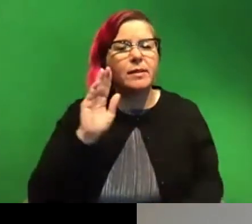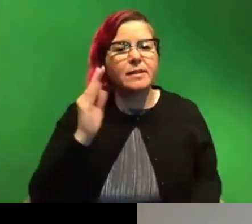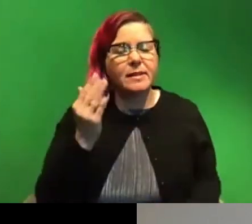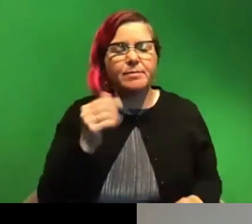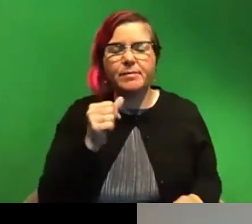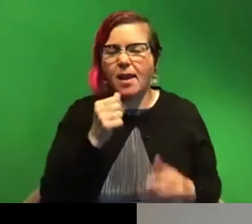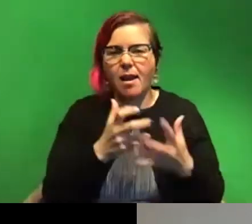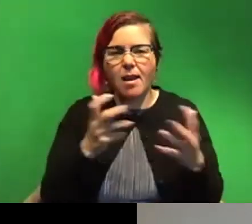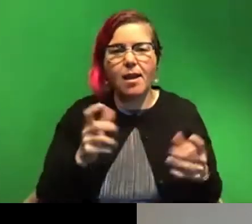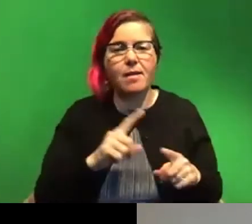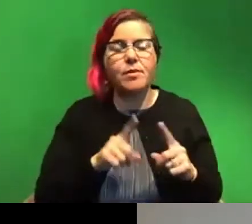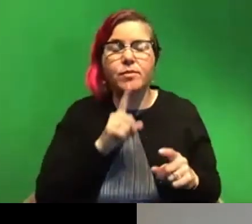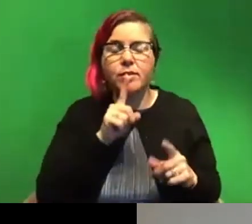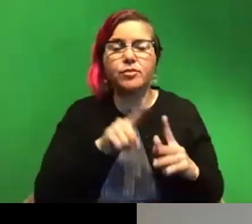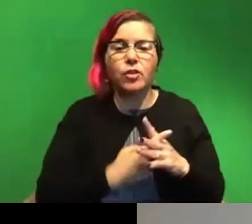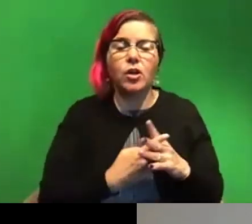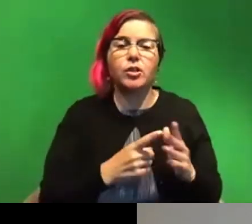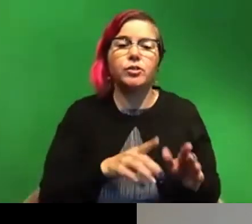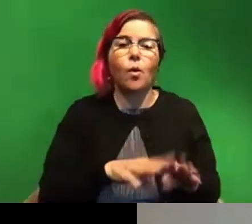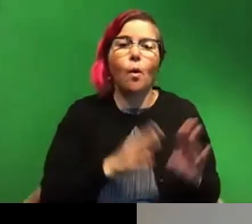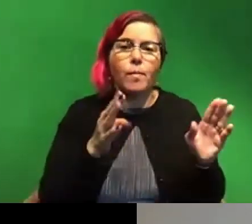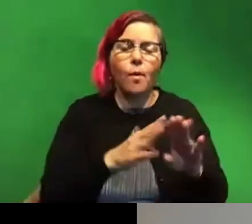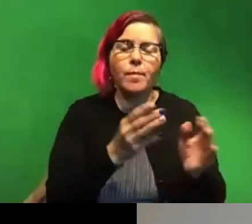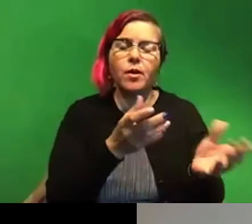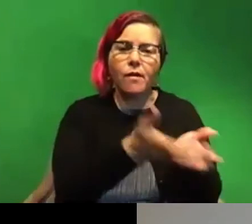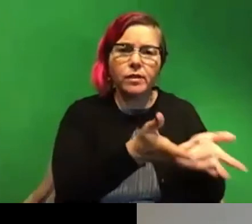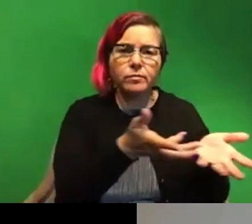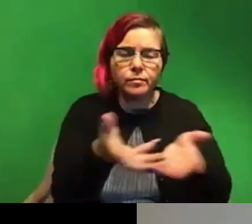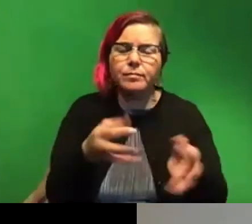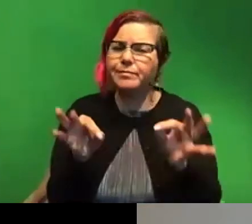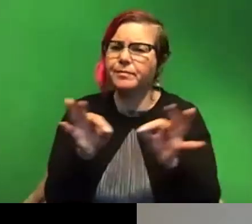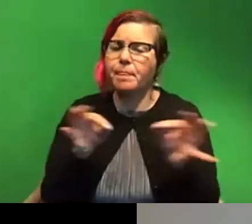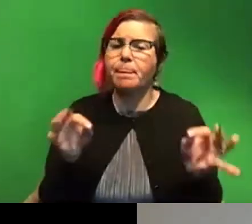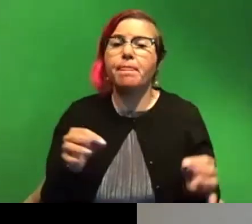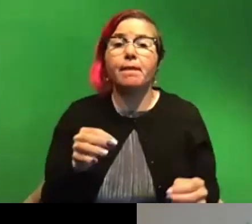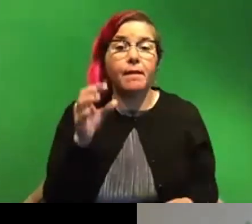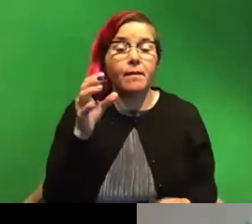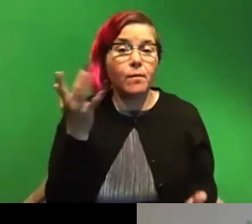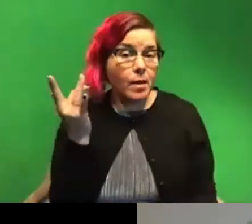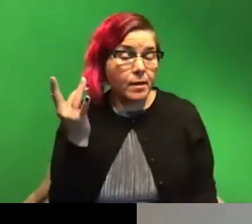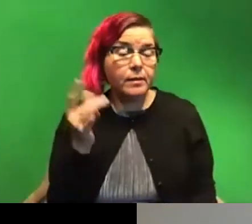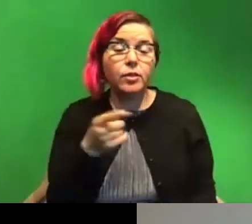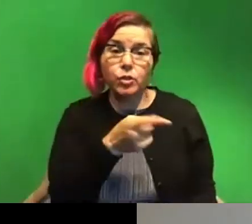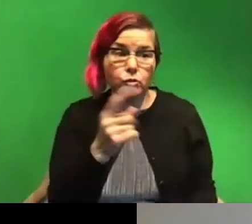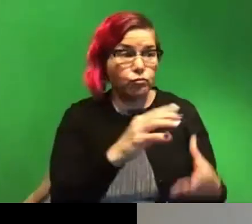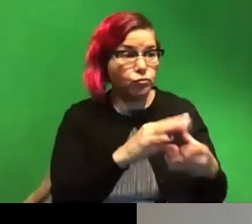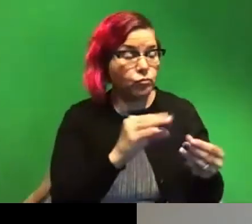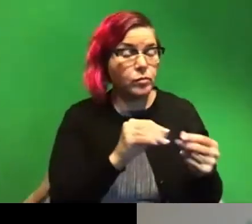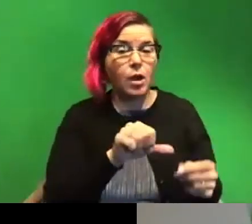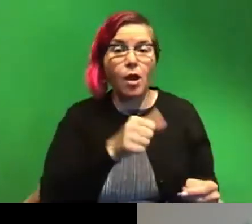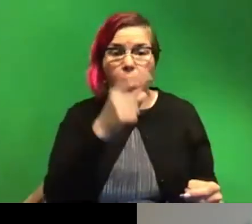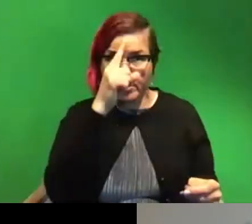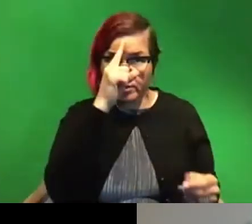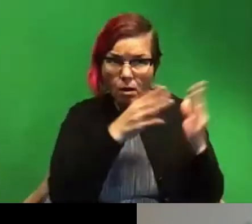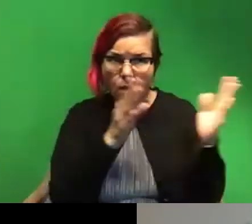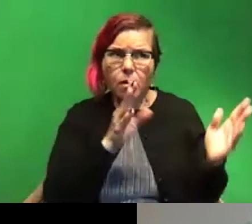but really starting to open these conversations is where it's important, because guess what? You talking about it may open up someone else's mind who